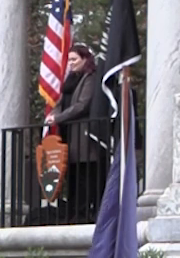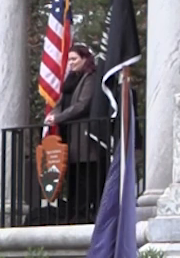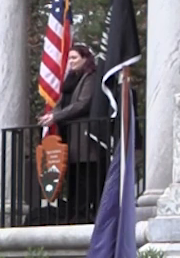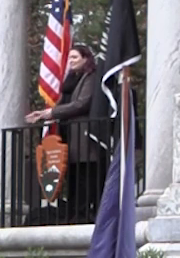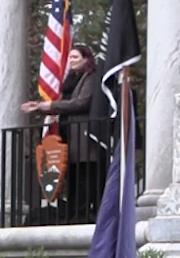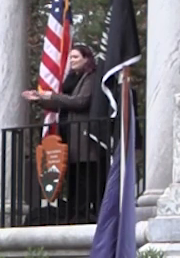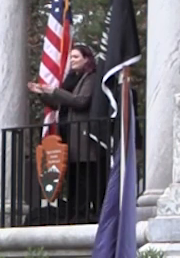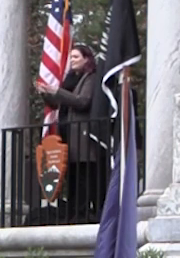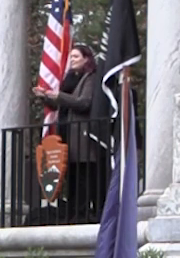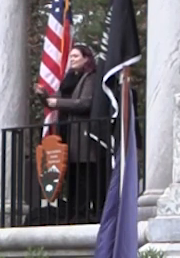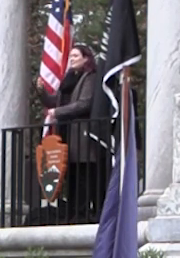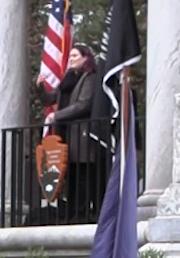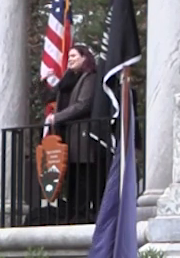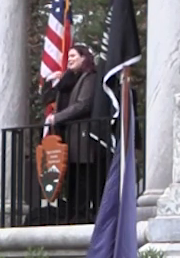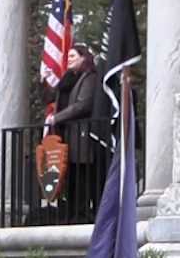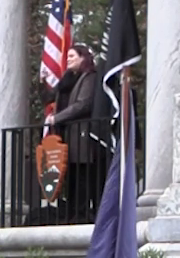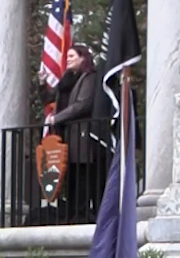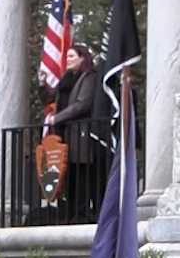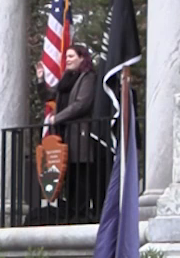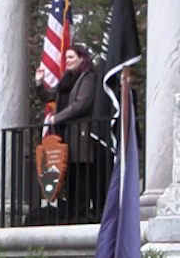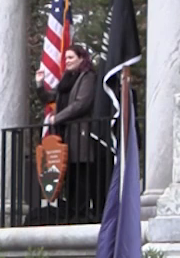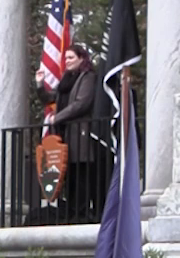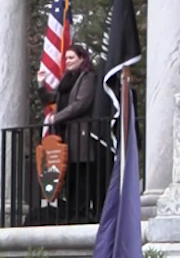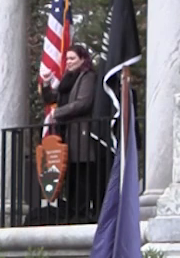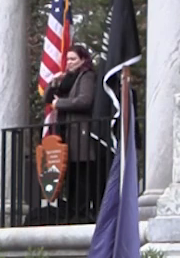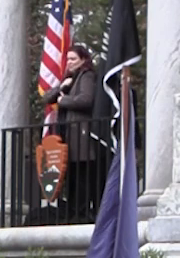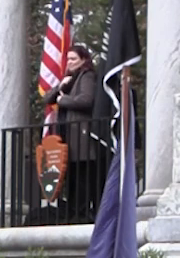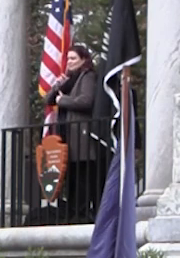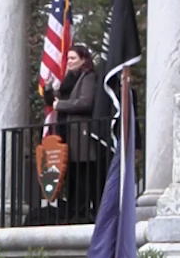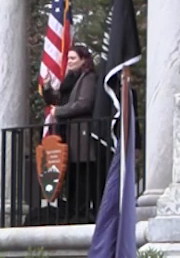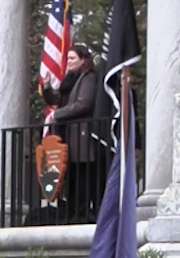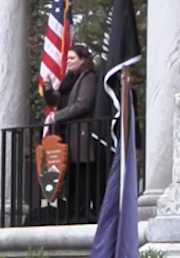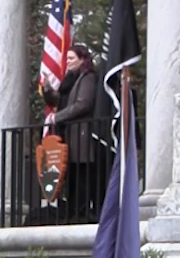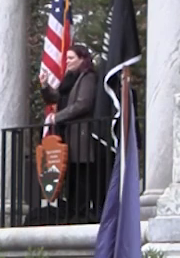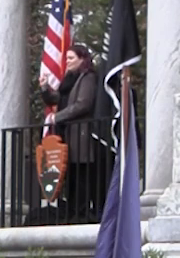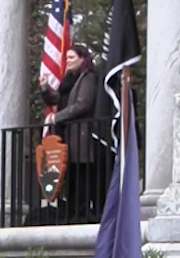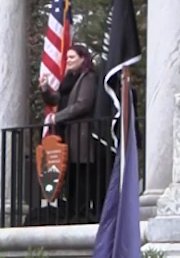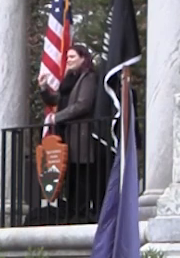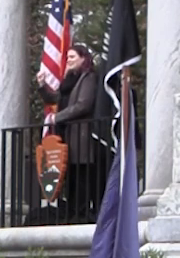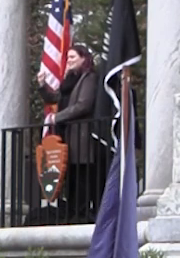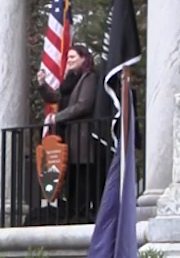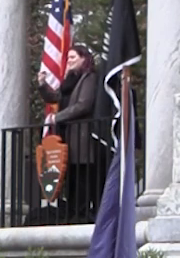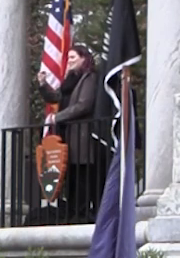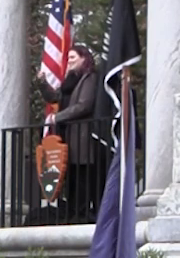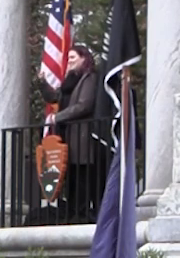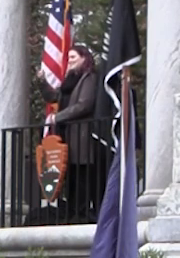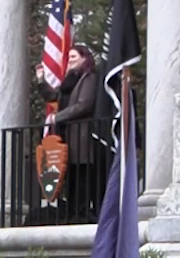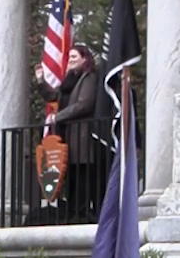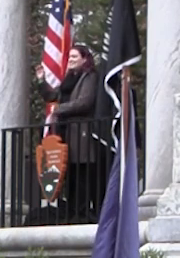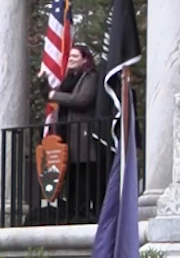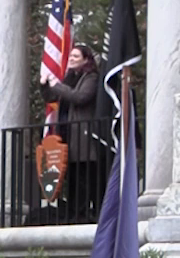Captain Caitlin Price, Army Reservist and Andersonville National Historic Site Lead